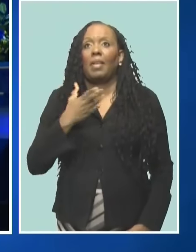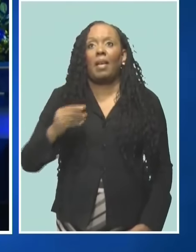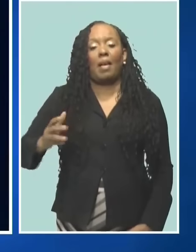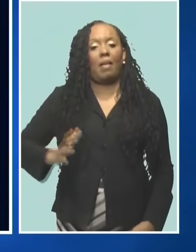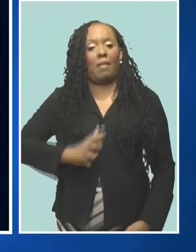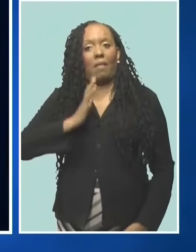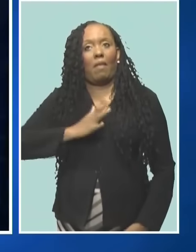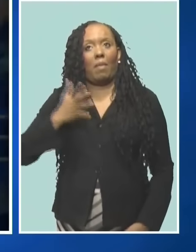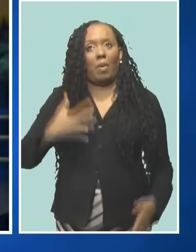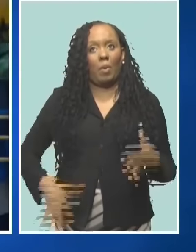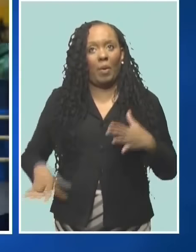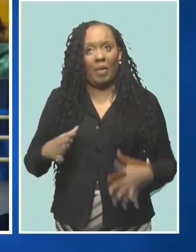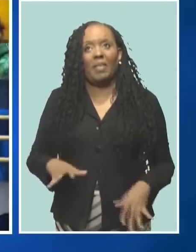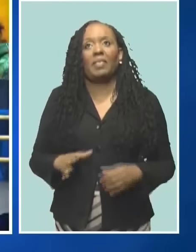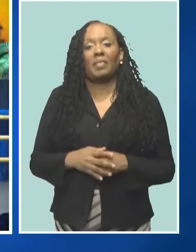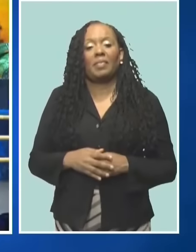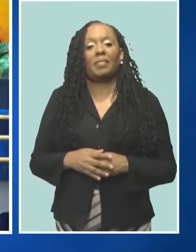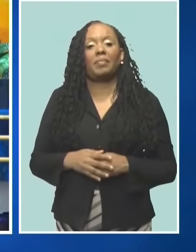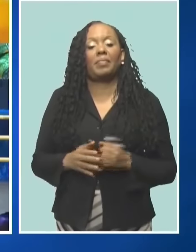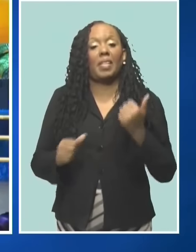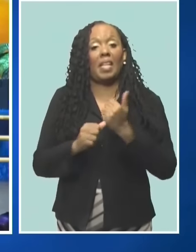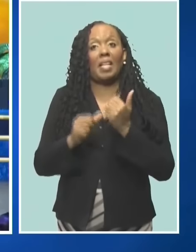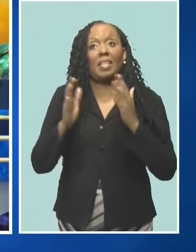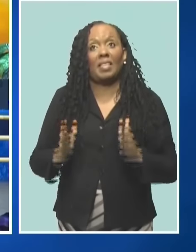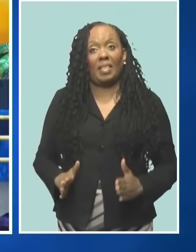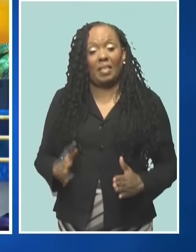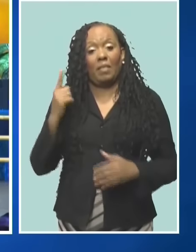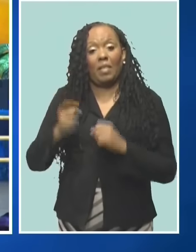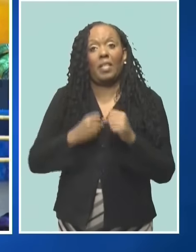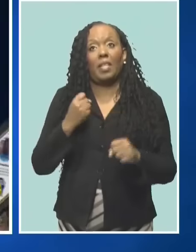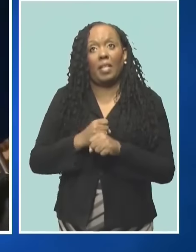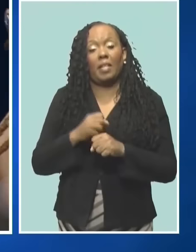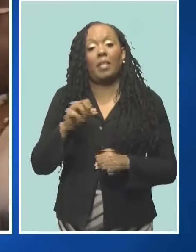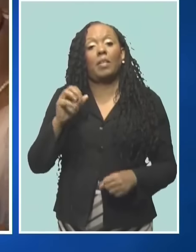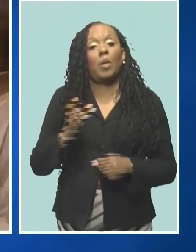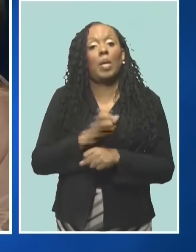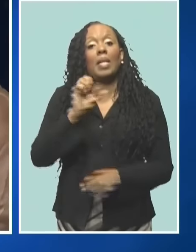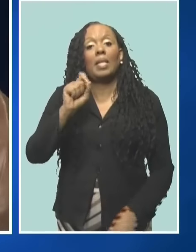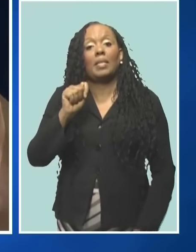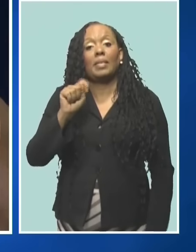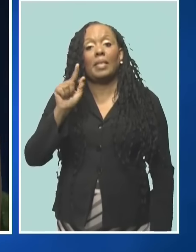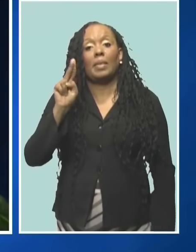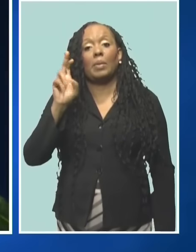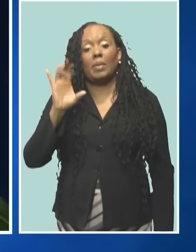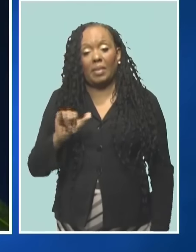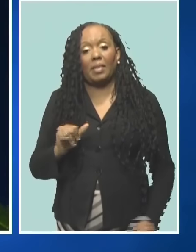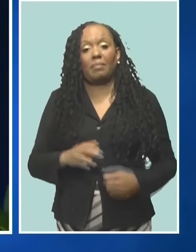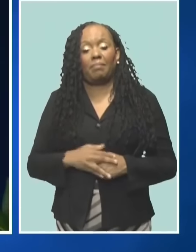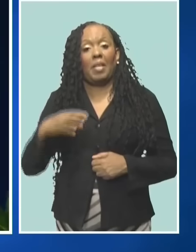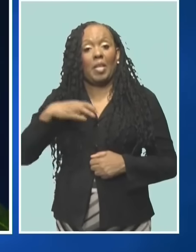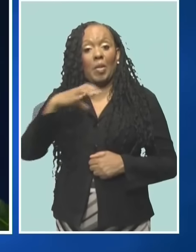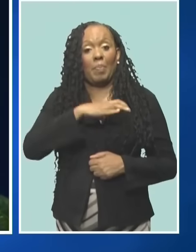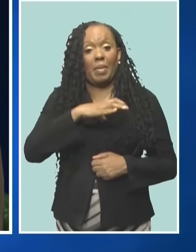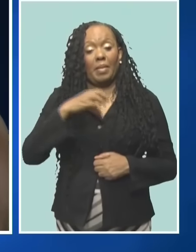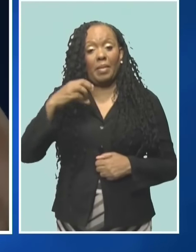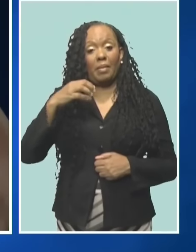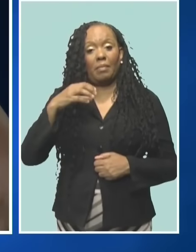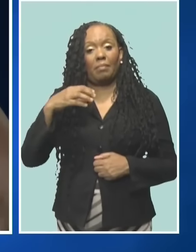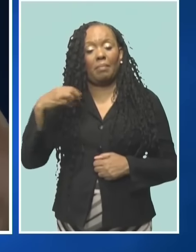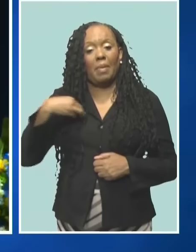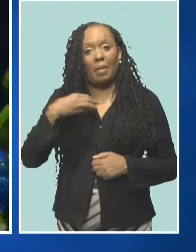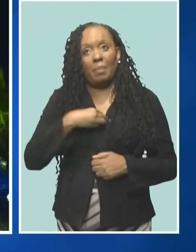wear. The attendant of the year went to Damien Bishop of St. Lucie. Committee member of the year, Shamelia Scanterbury, also of